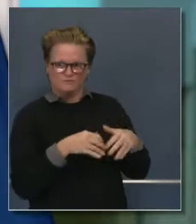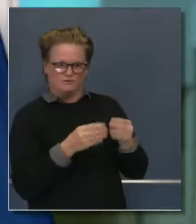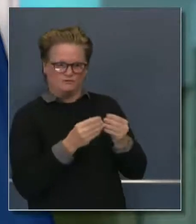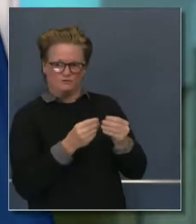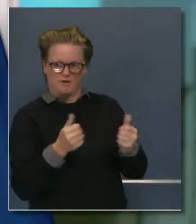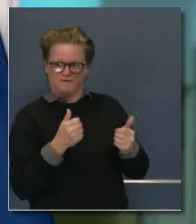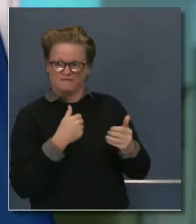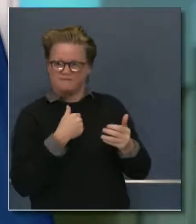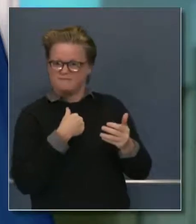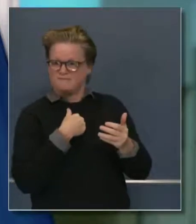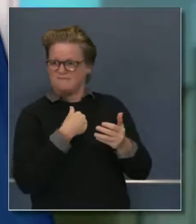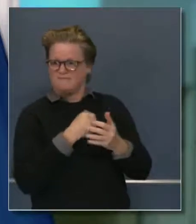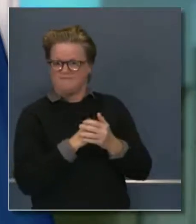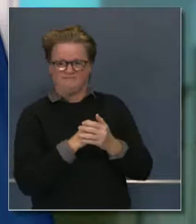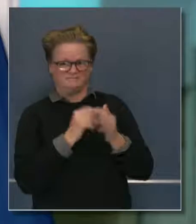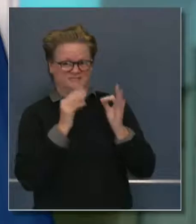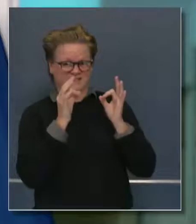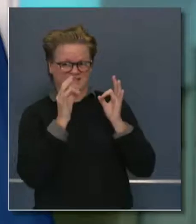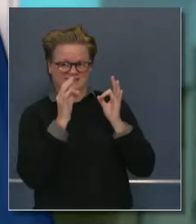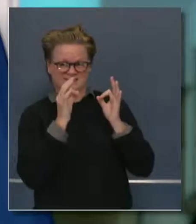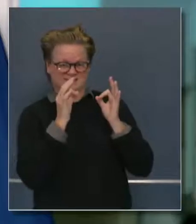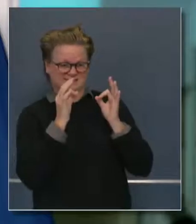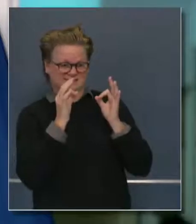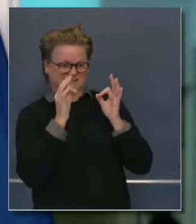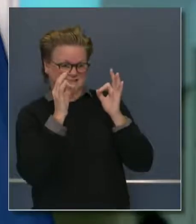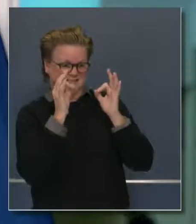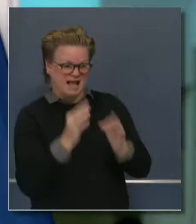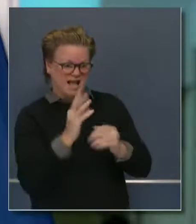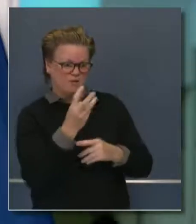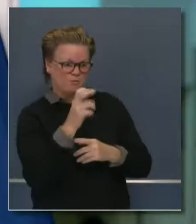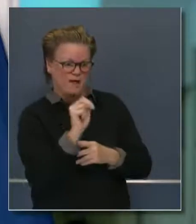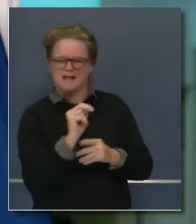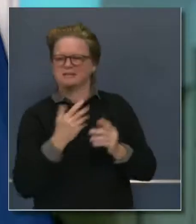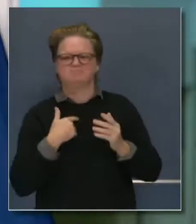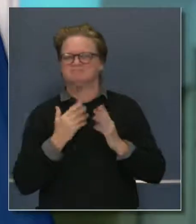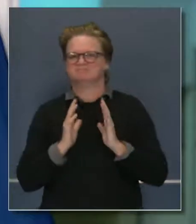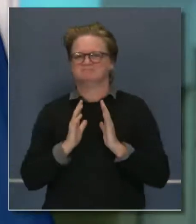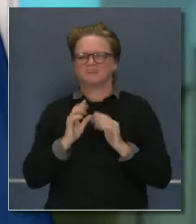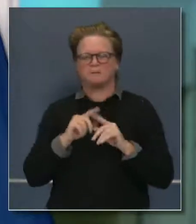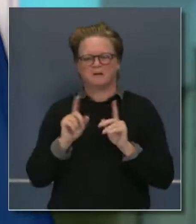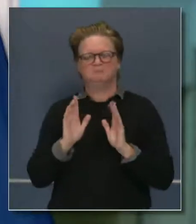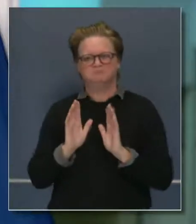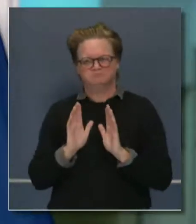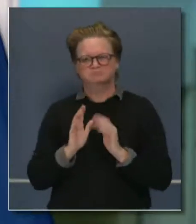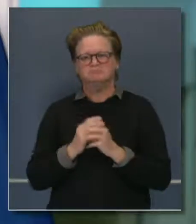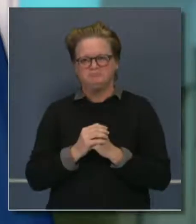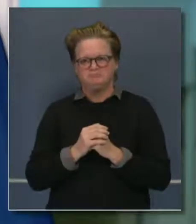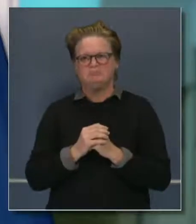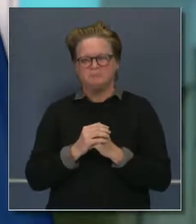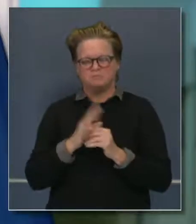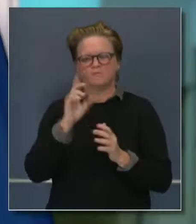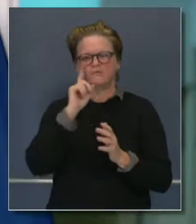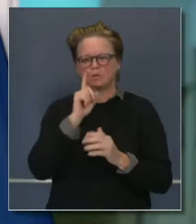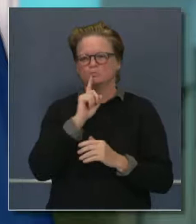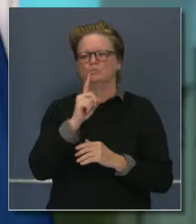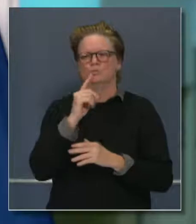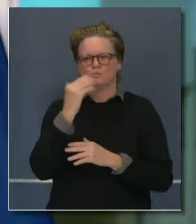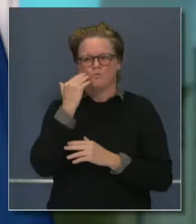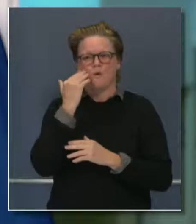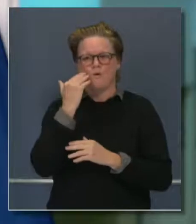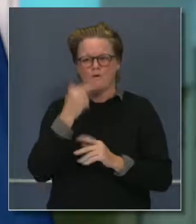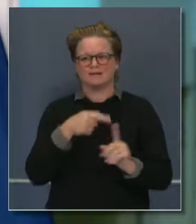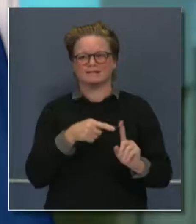Obviously, I want that determination to be made on the basis of where Vice President-elect Senator Kamala Harris